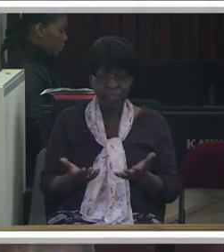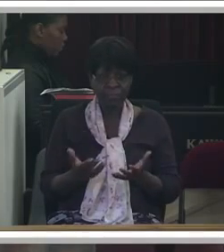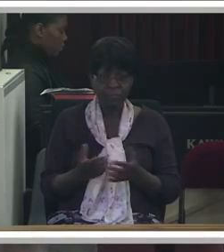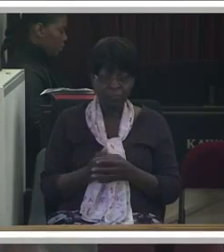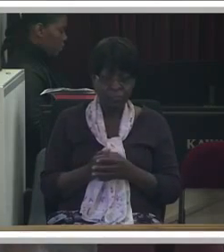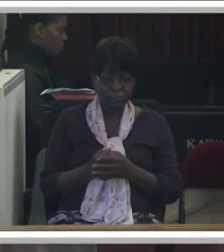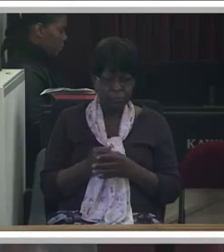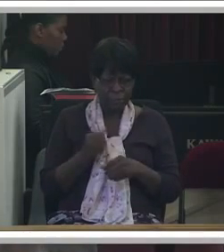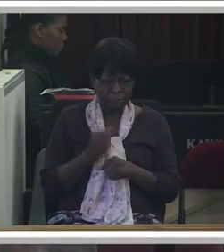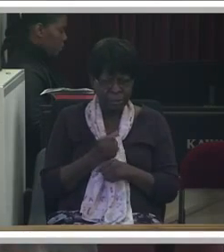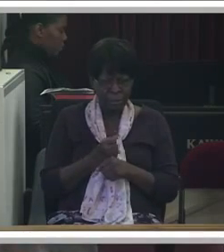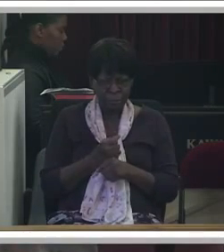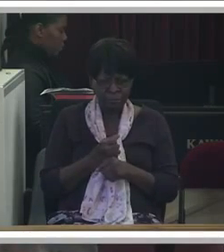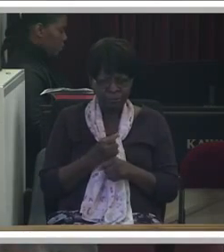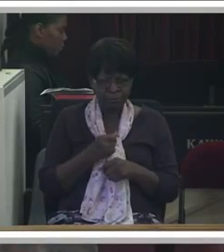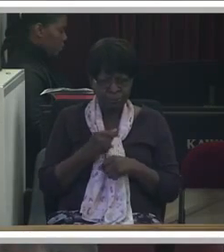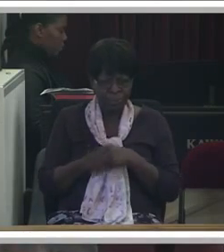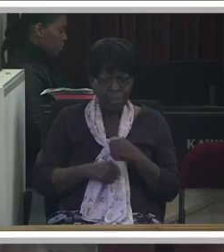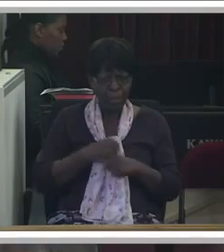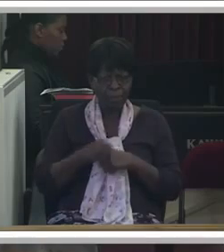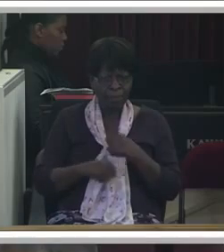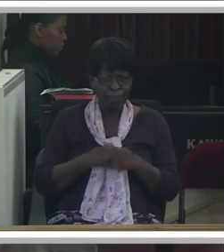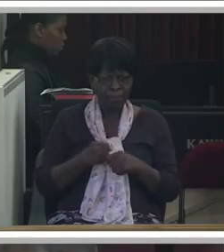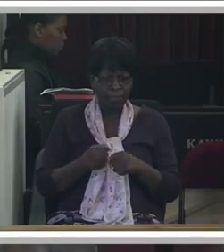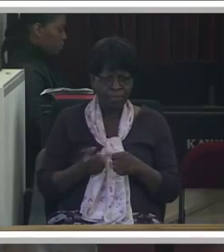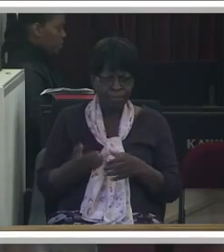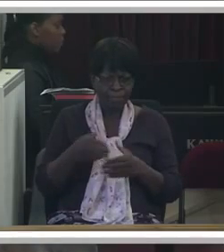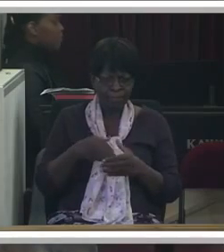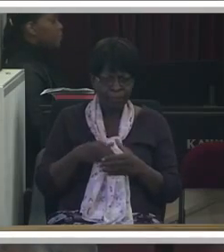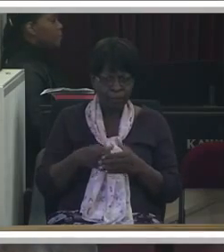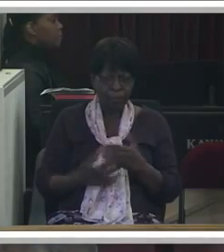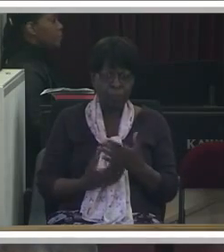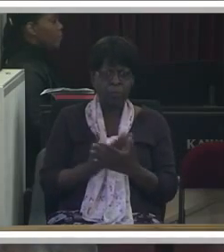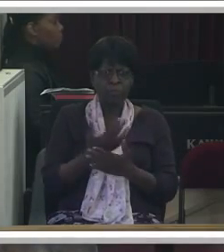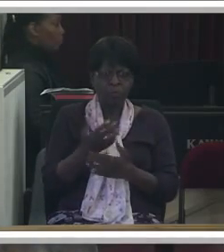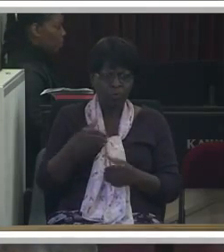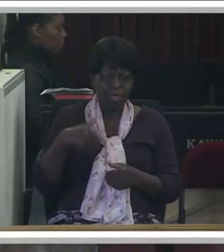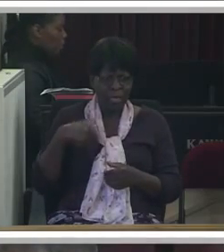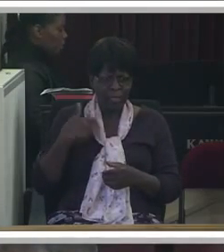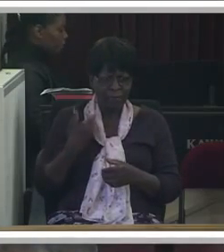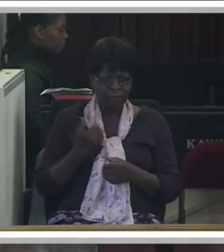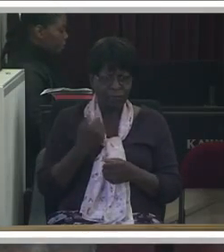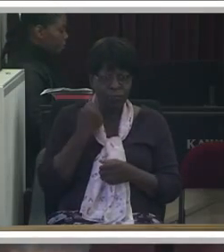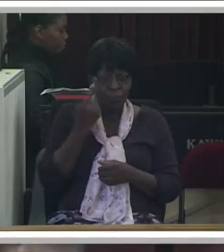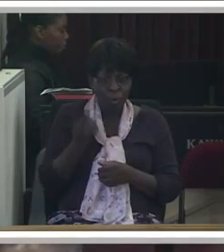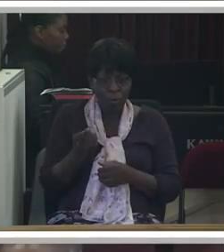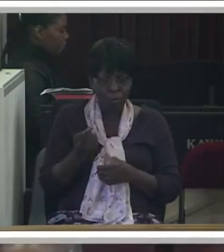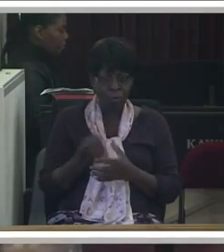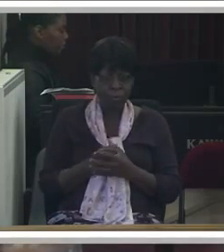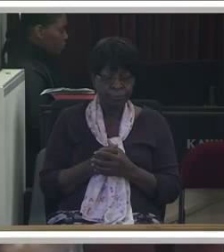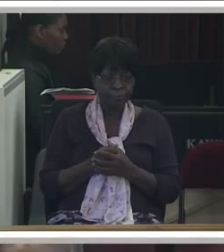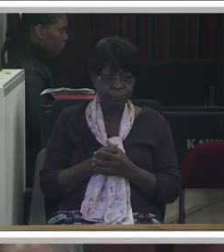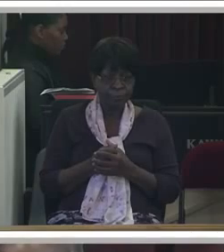lives of tomorrow. Amen. When Jesus sees the brokenness of our souls and bodies,